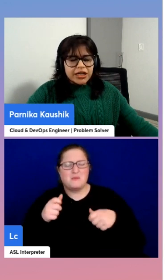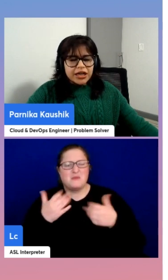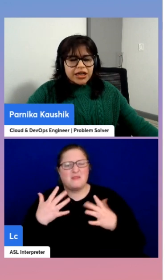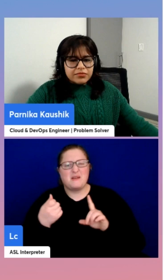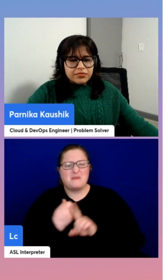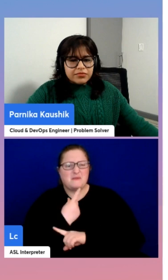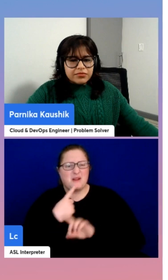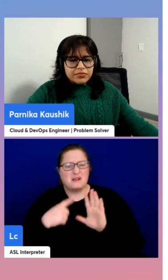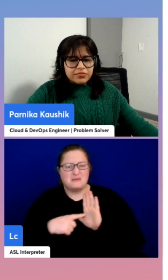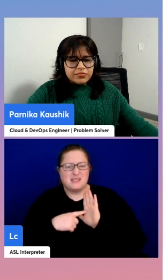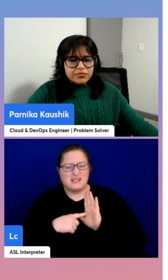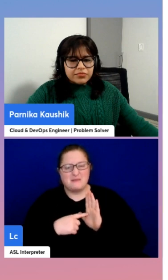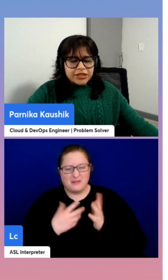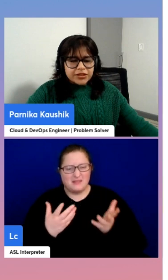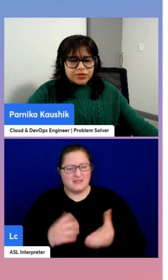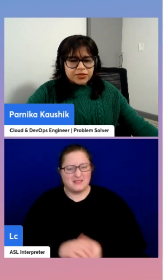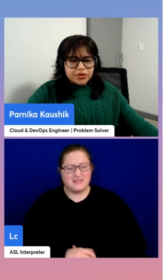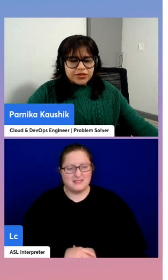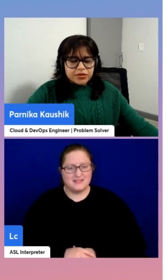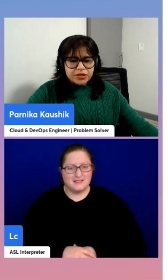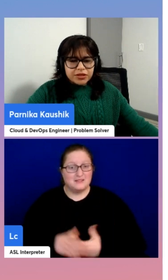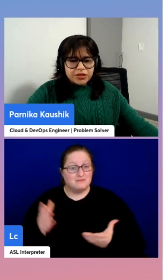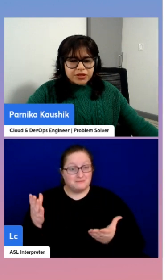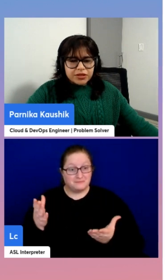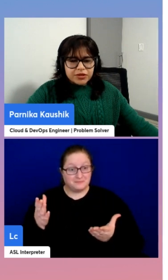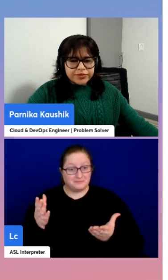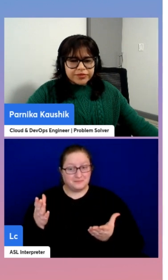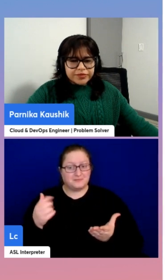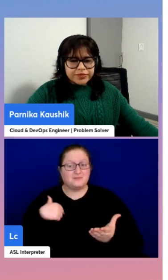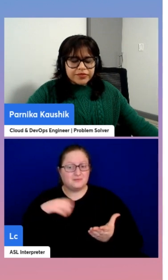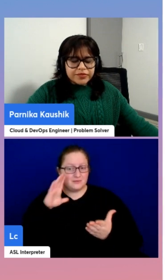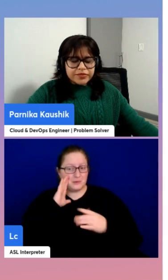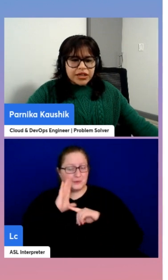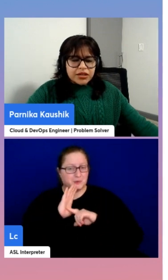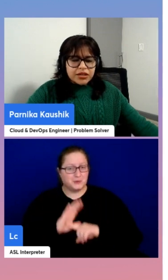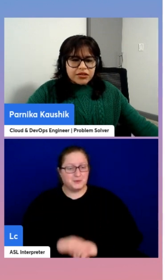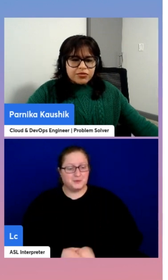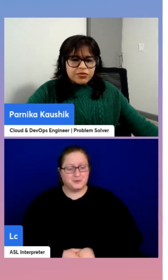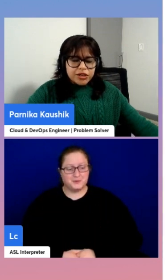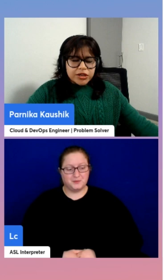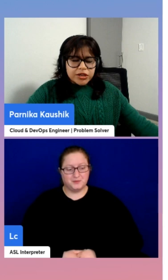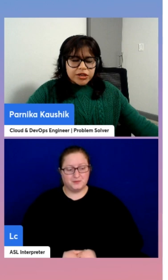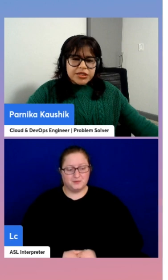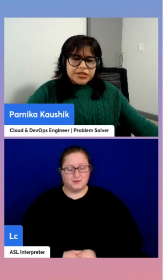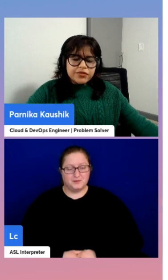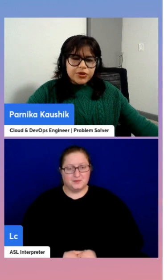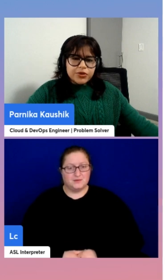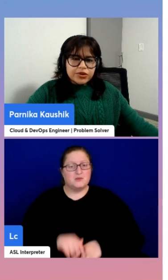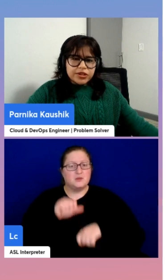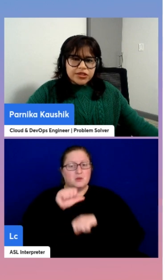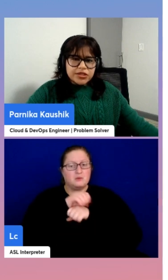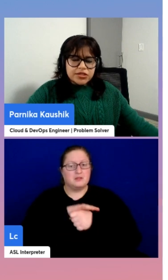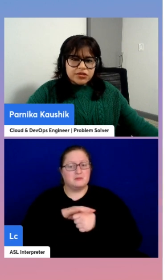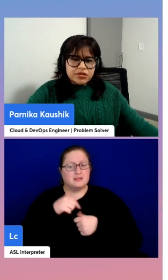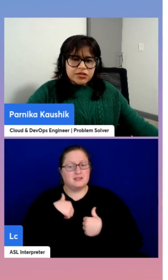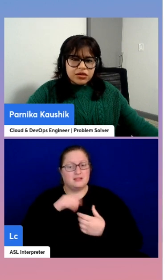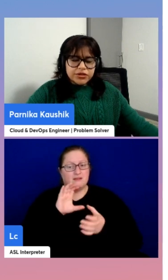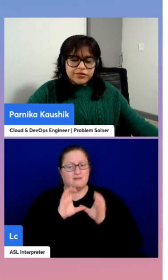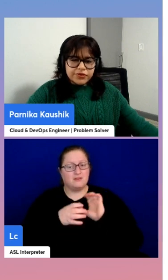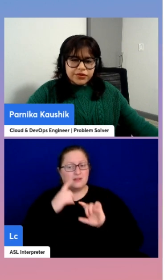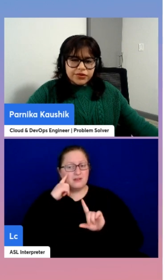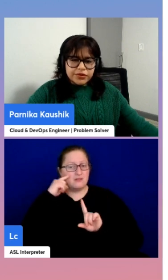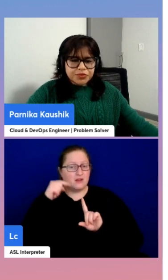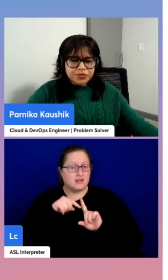really. That's what it is. So that's what I'm going to show you. The workspace that I've configured for this is called